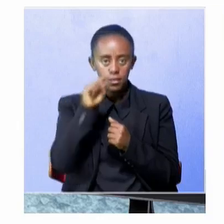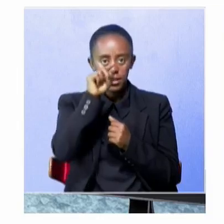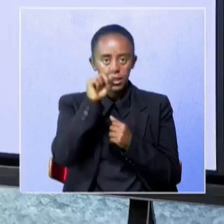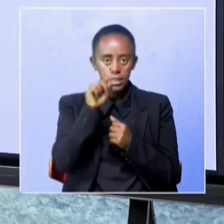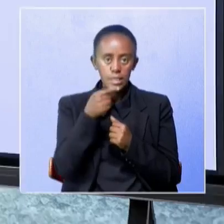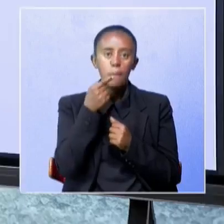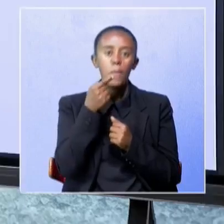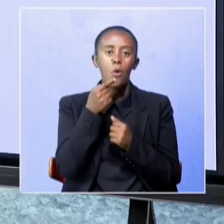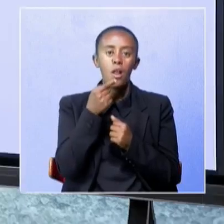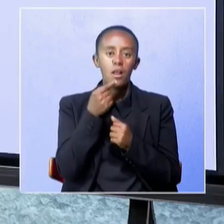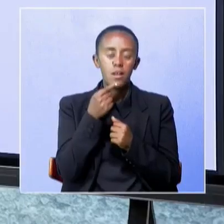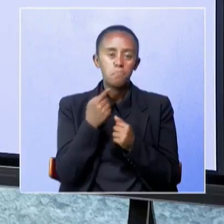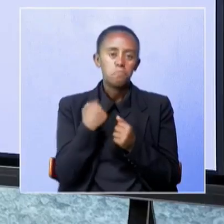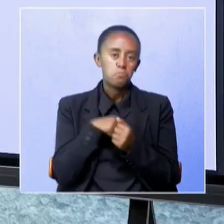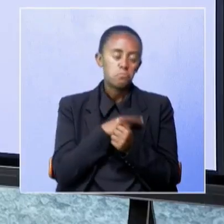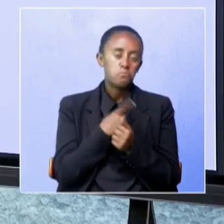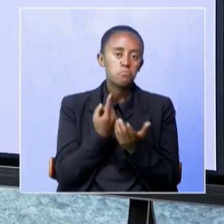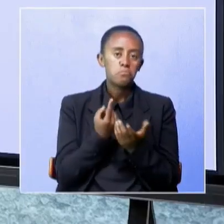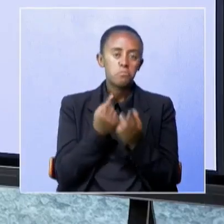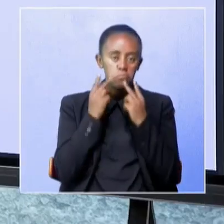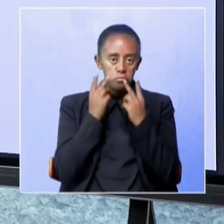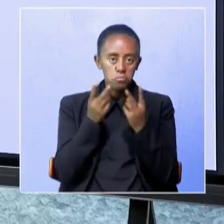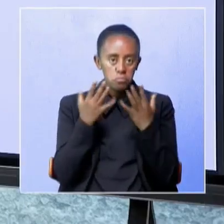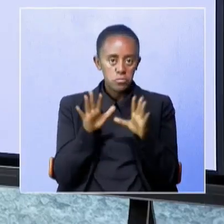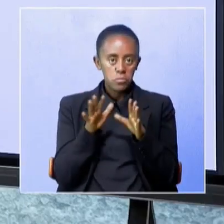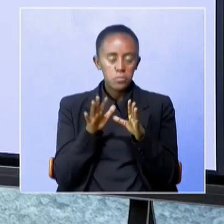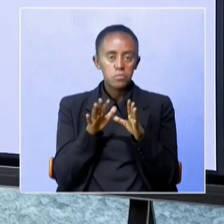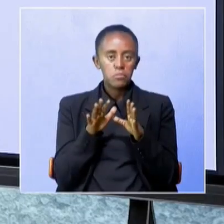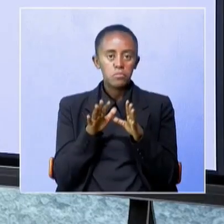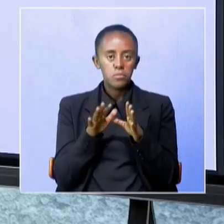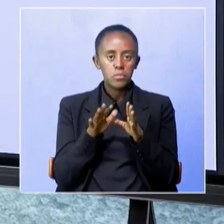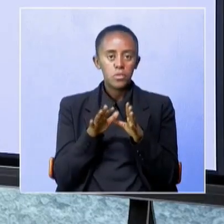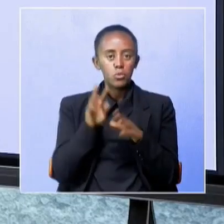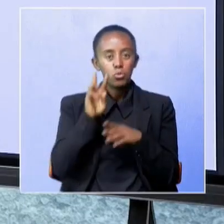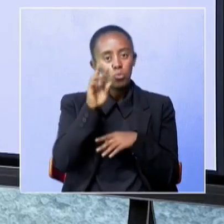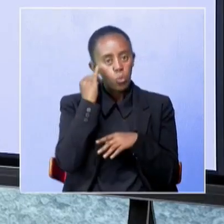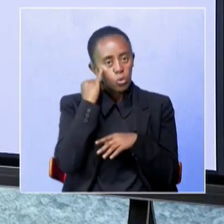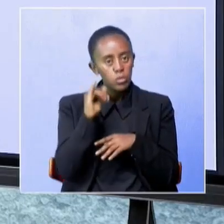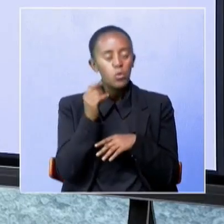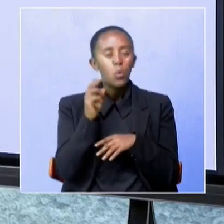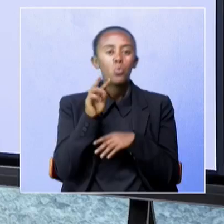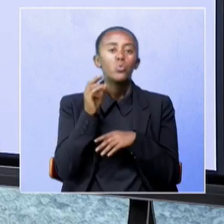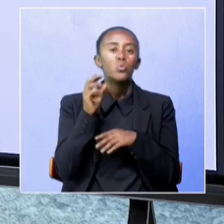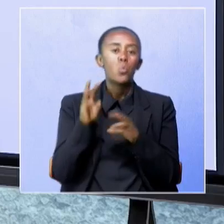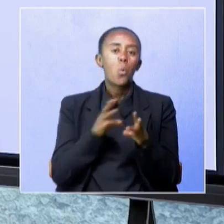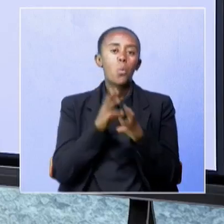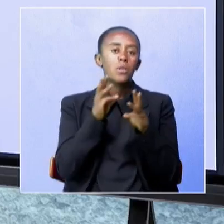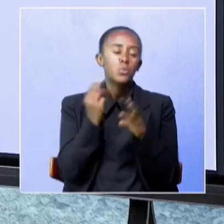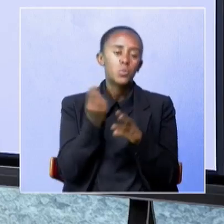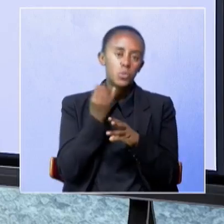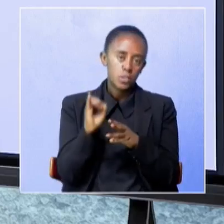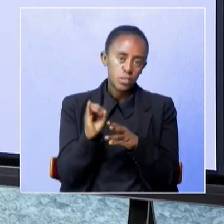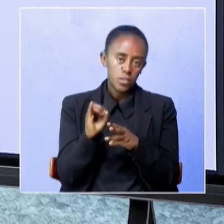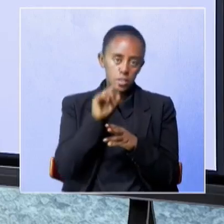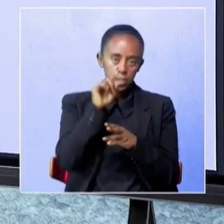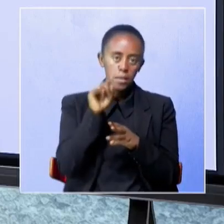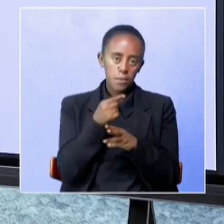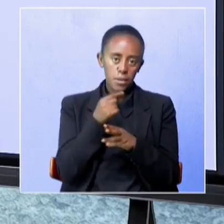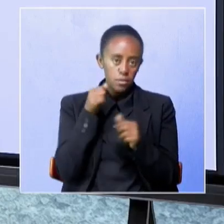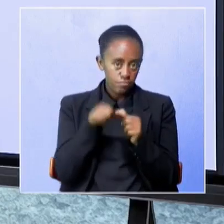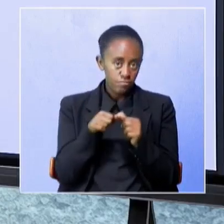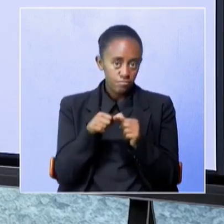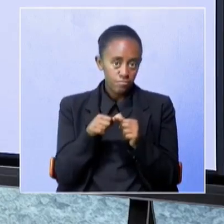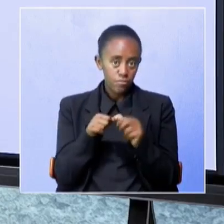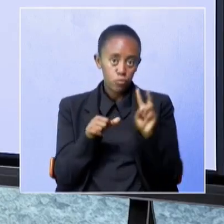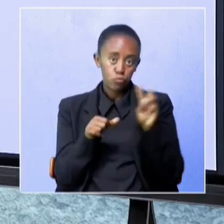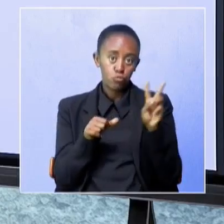we only have seen two ideas or two ways into using semicolon, if you remember.